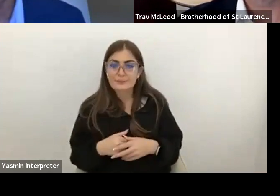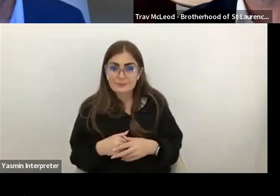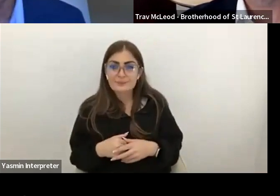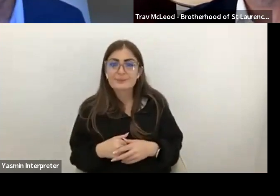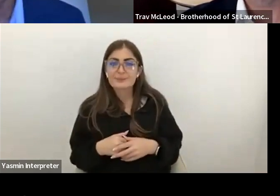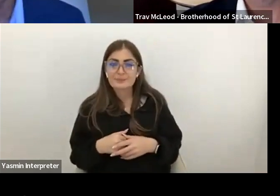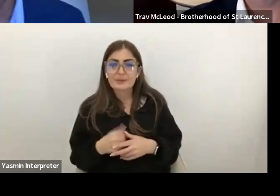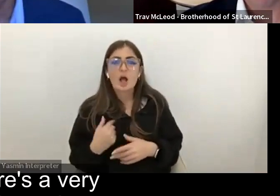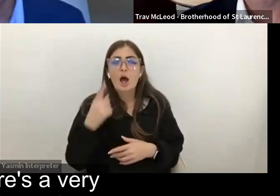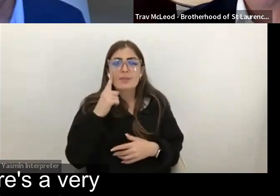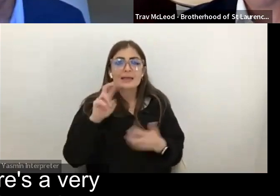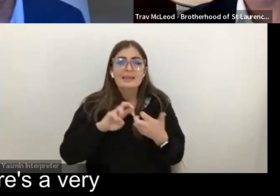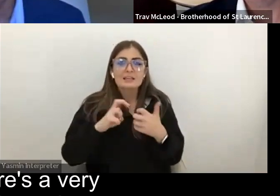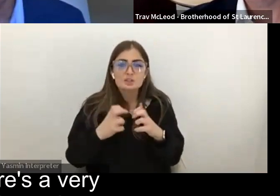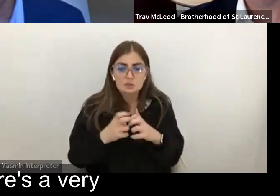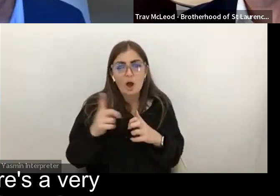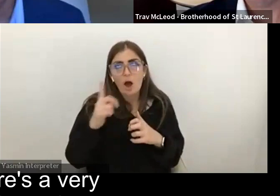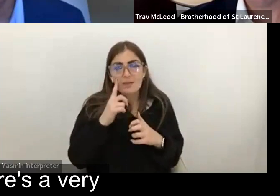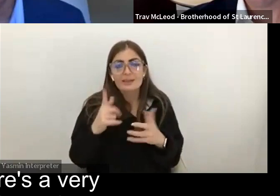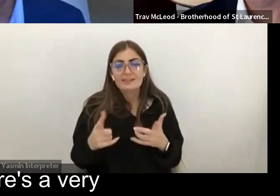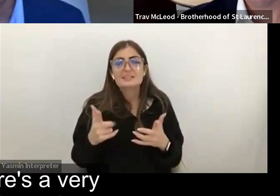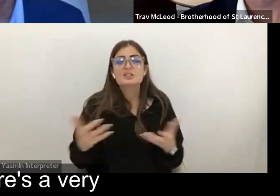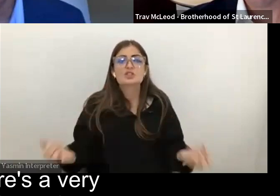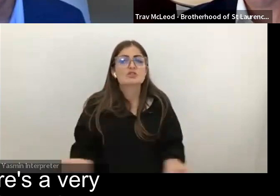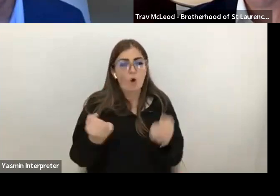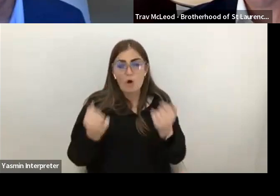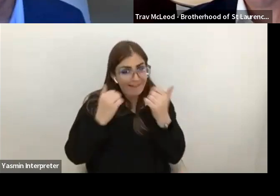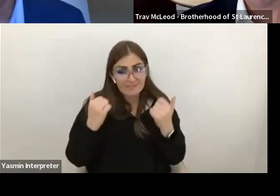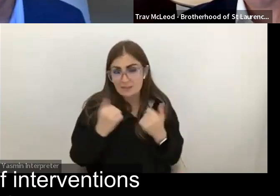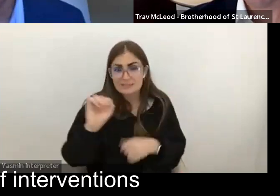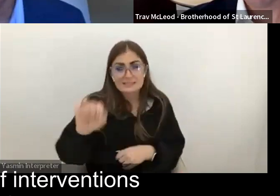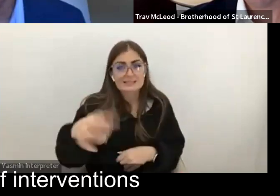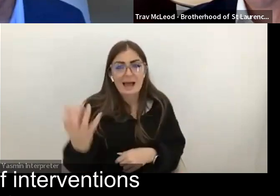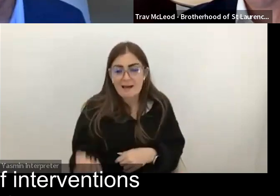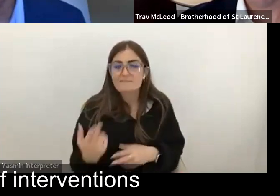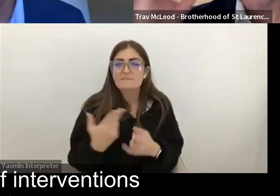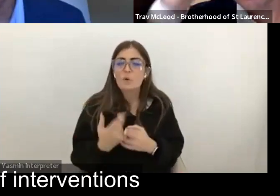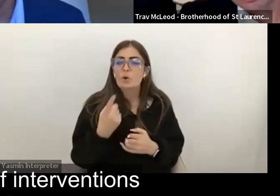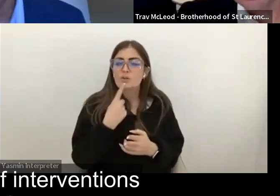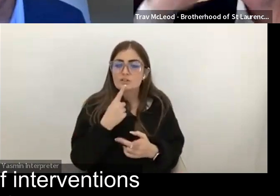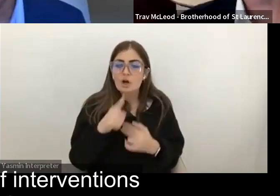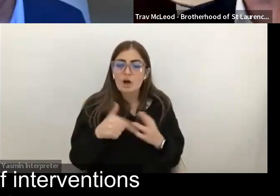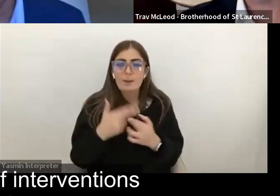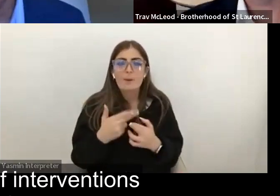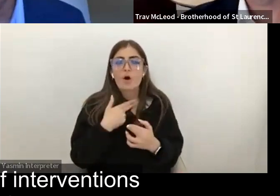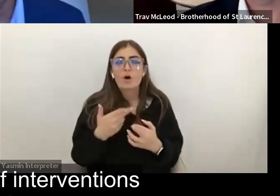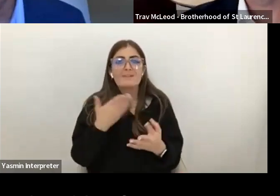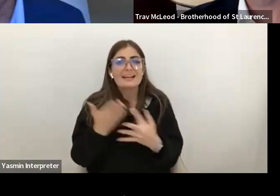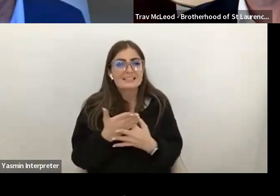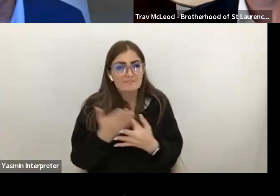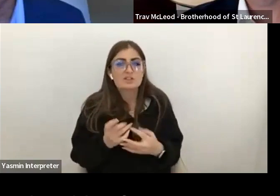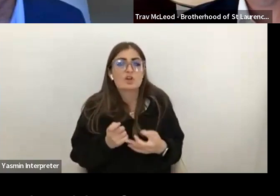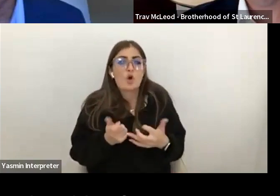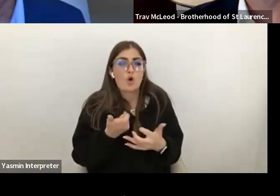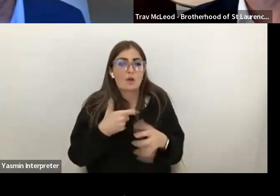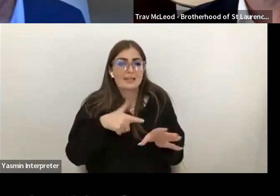think the issue, I think there's a very strong evidence base for the kinds of interventions in the early years that